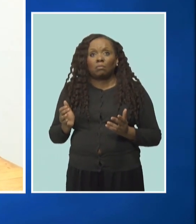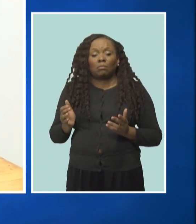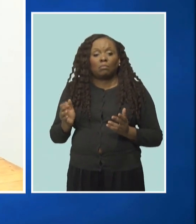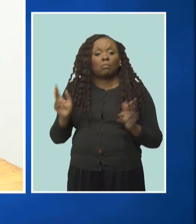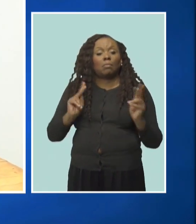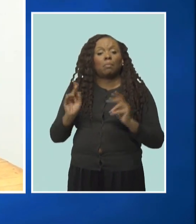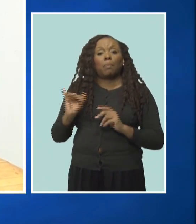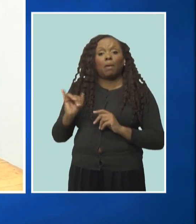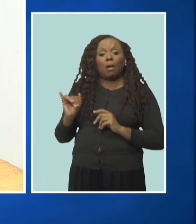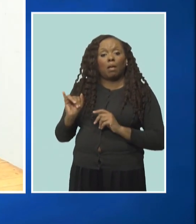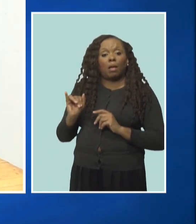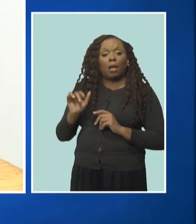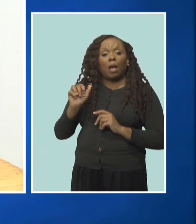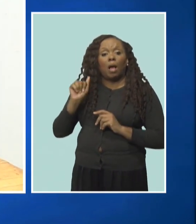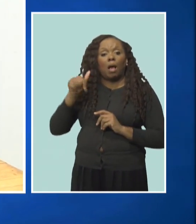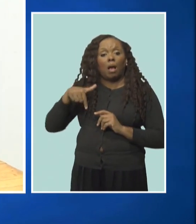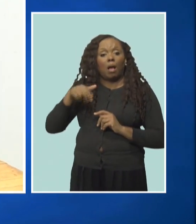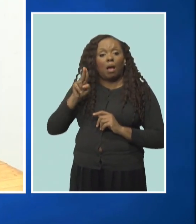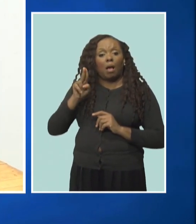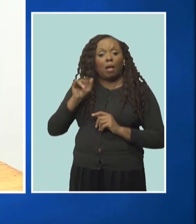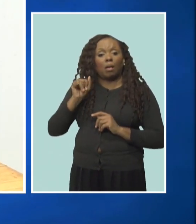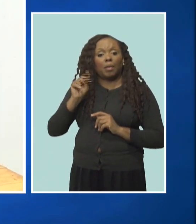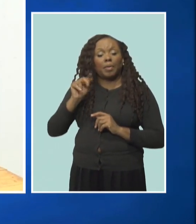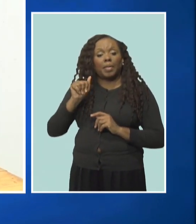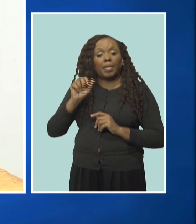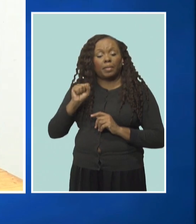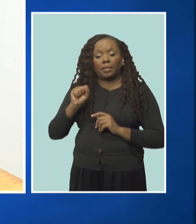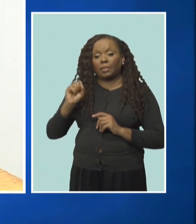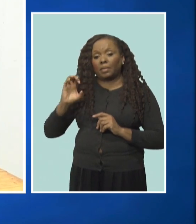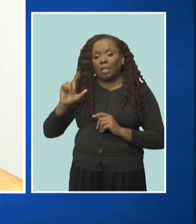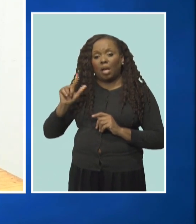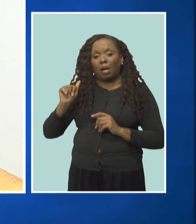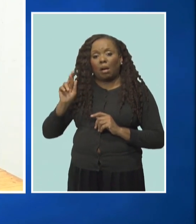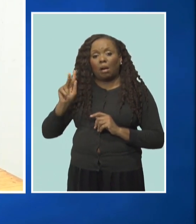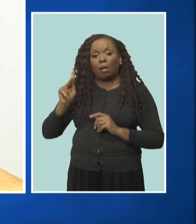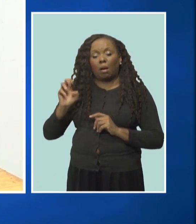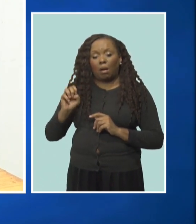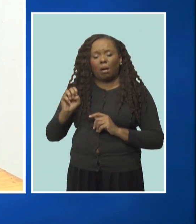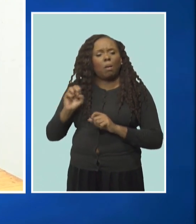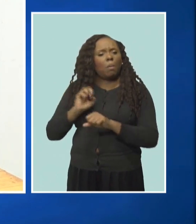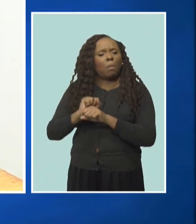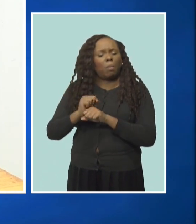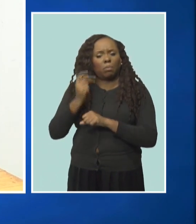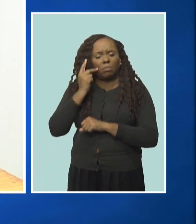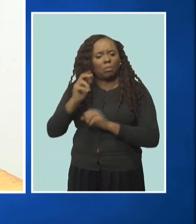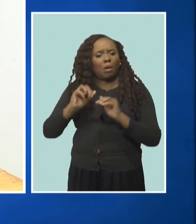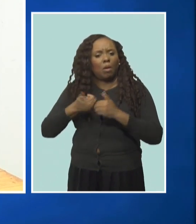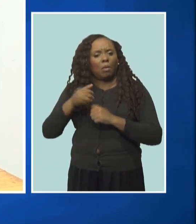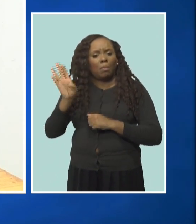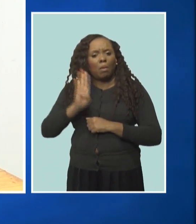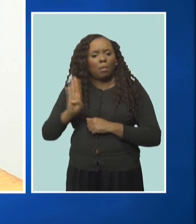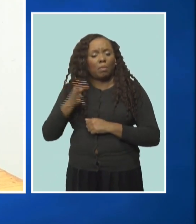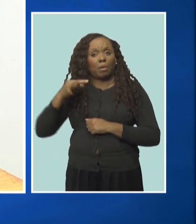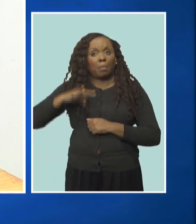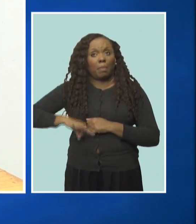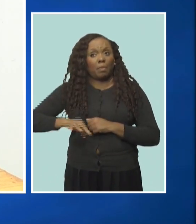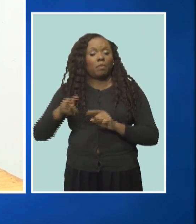there working in the interest of Barbadians and looking to see how we can benefit from the relationships